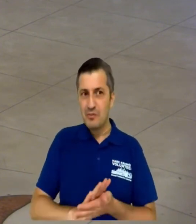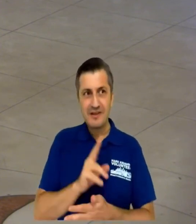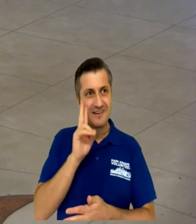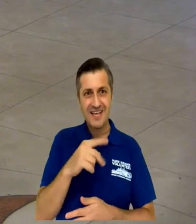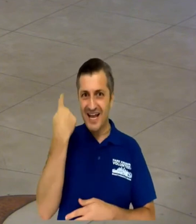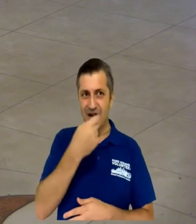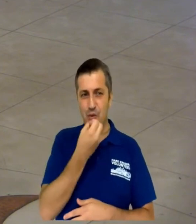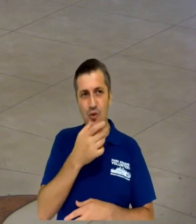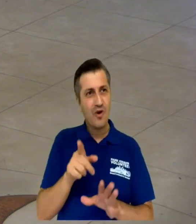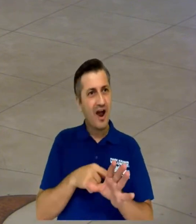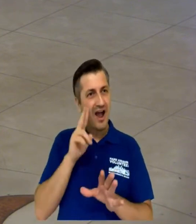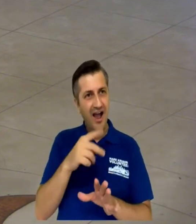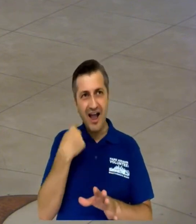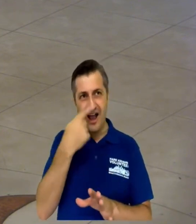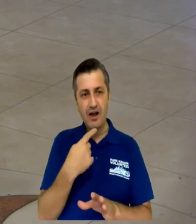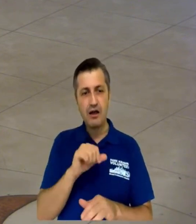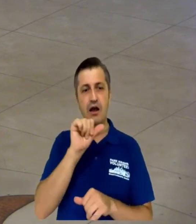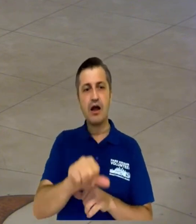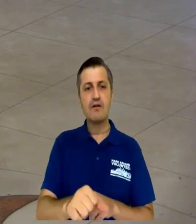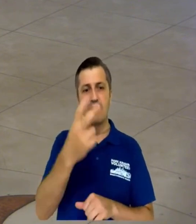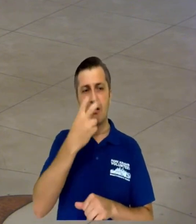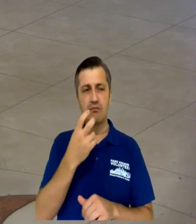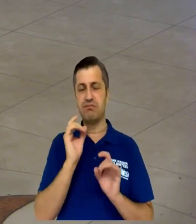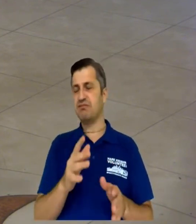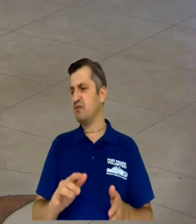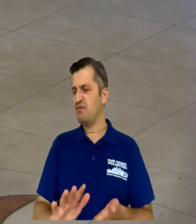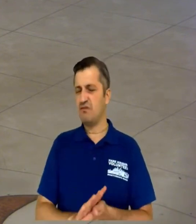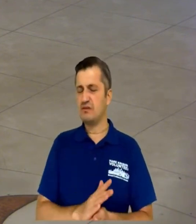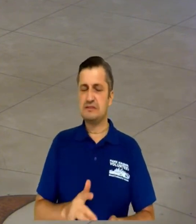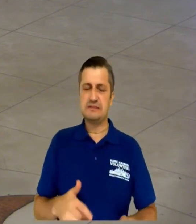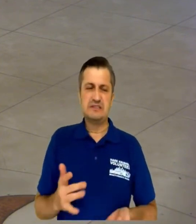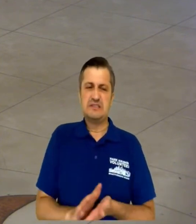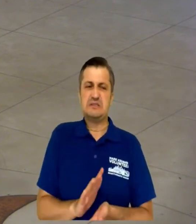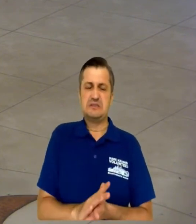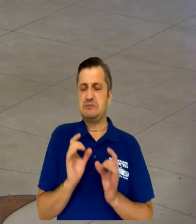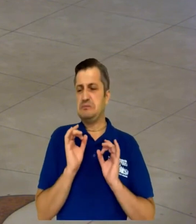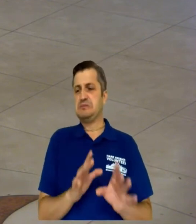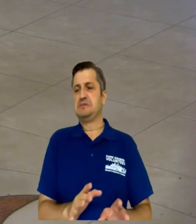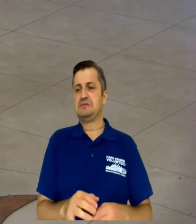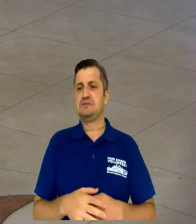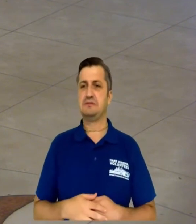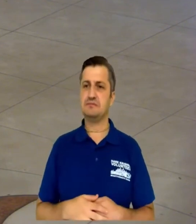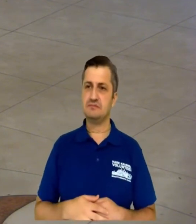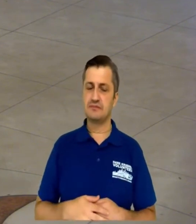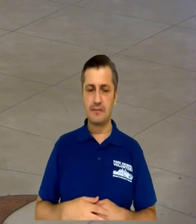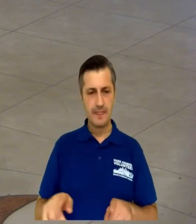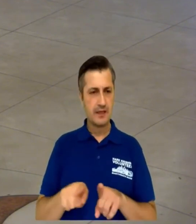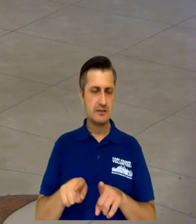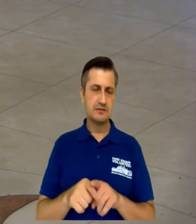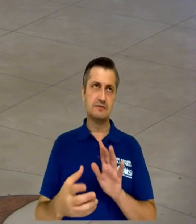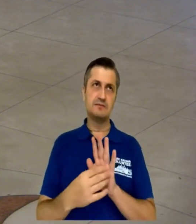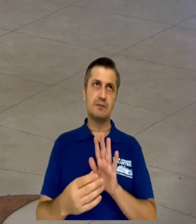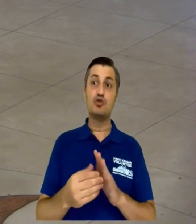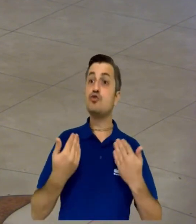wealth, someone could steal it. You may be the richest person in the world, and then you have a robbery. Where